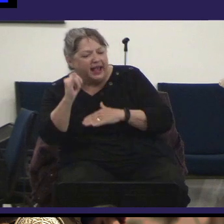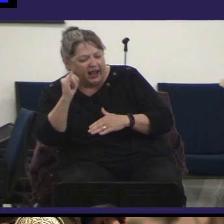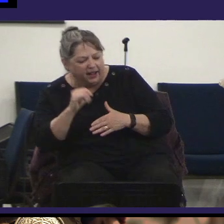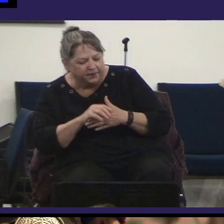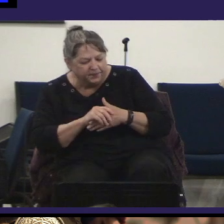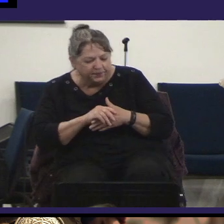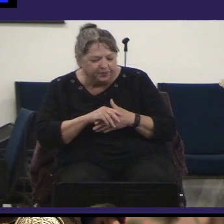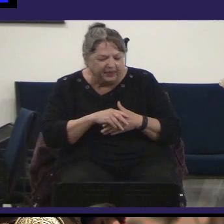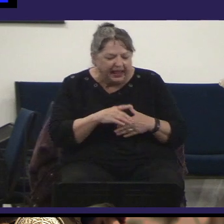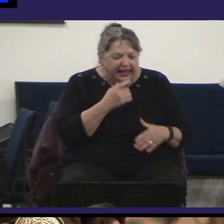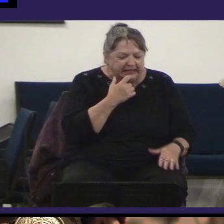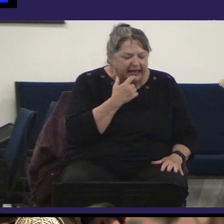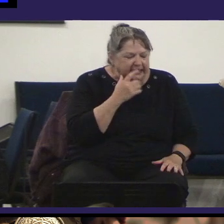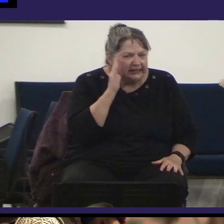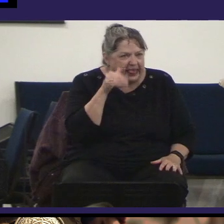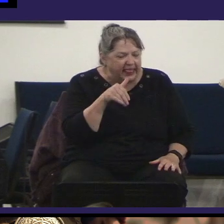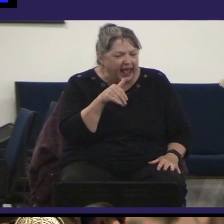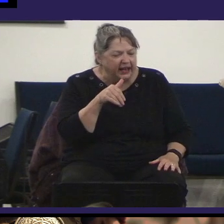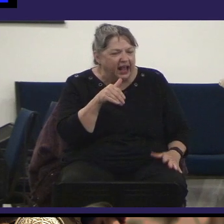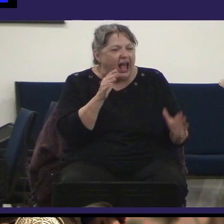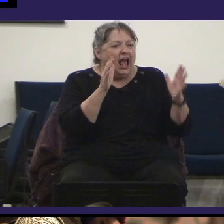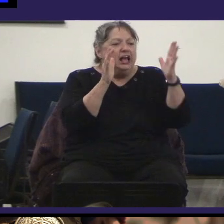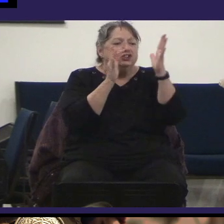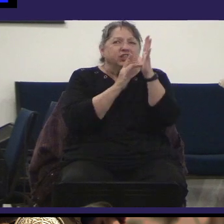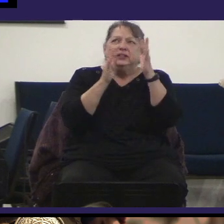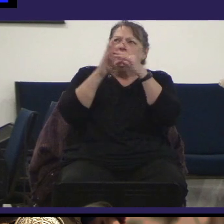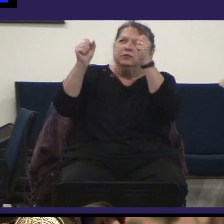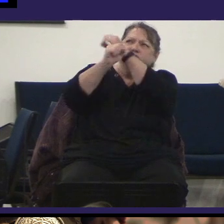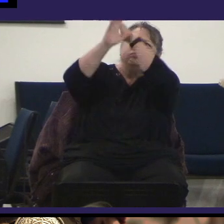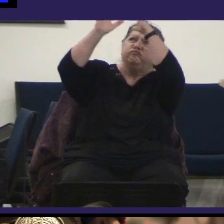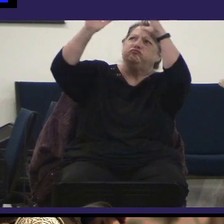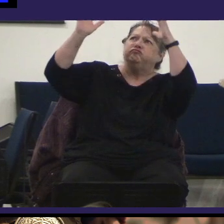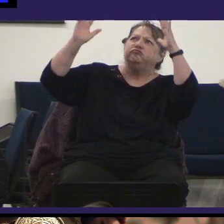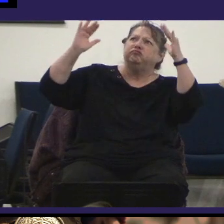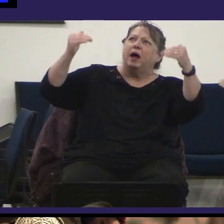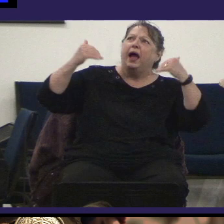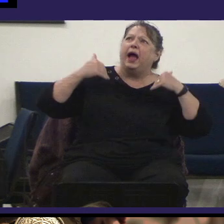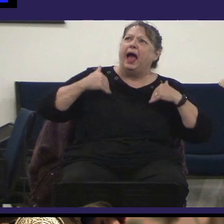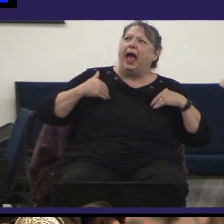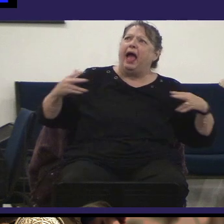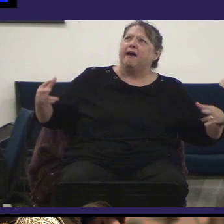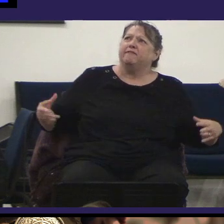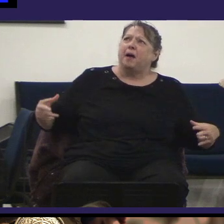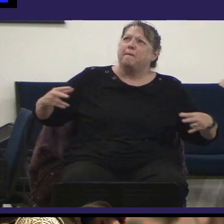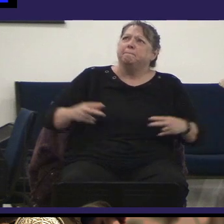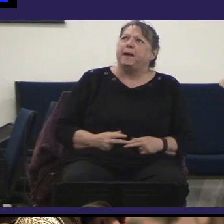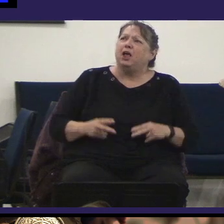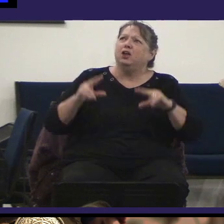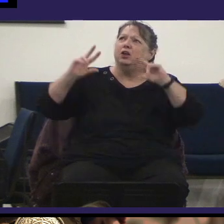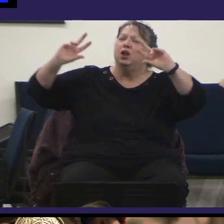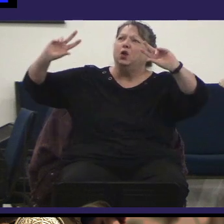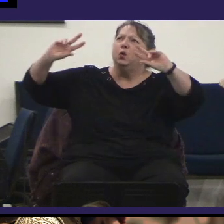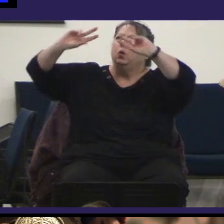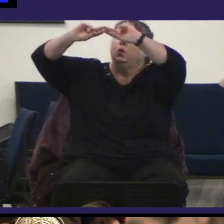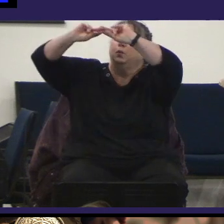wearing a belt of righteousness. You see, Jesus wearing this belt of righteousness, prophetic picture